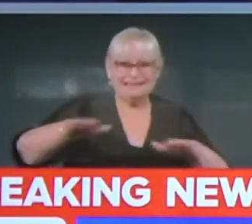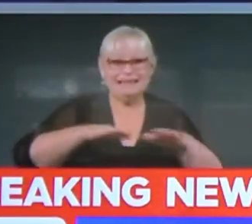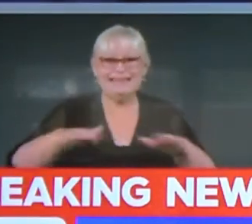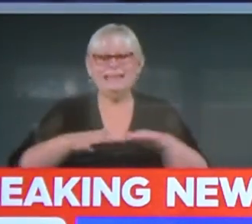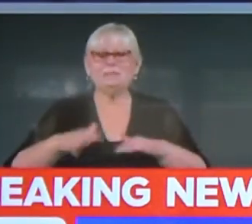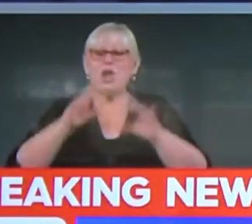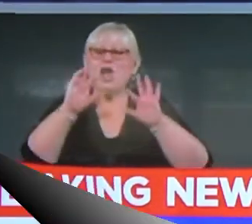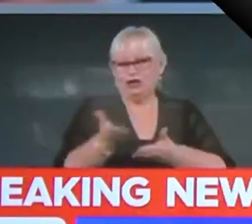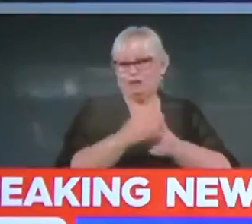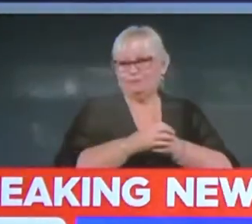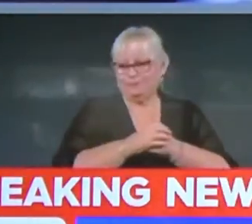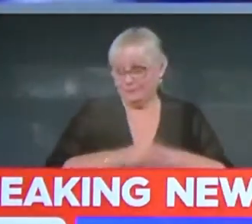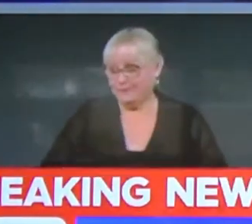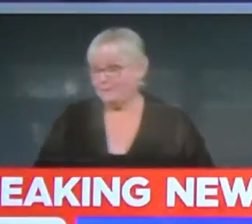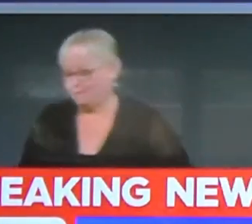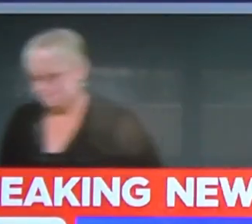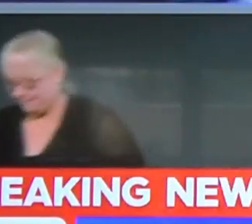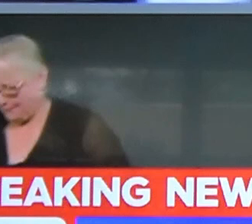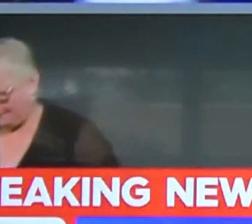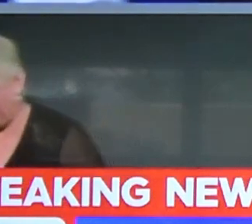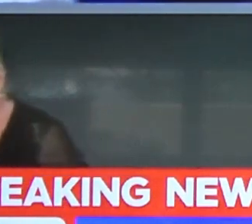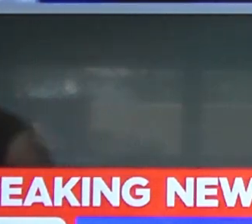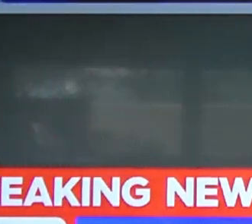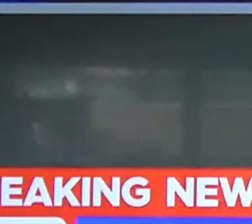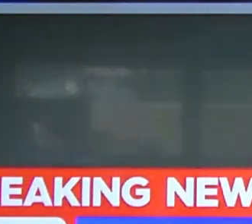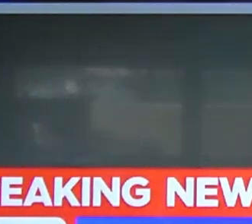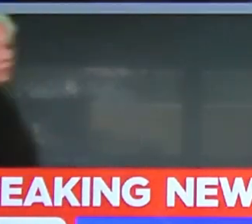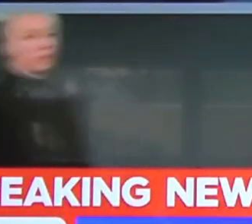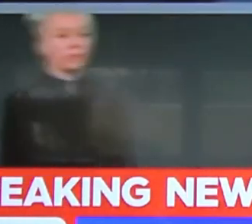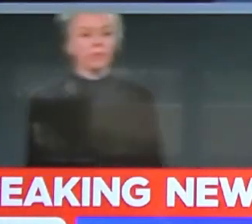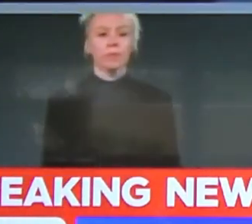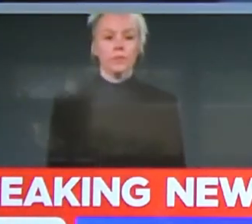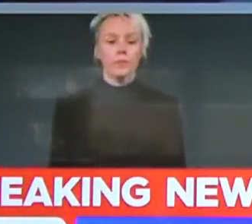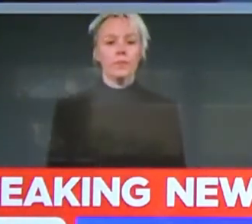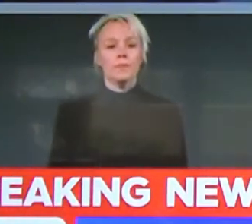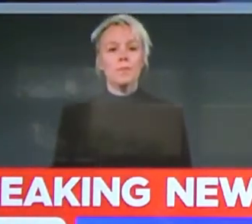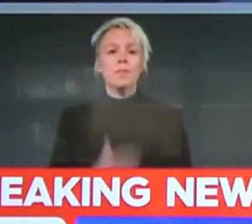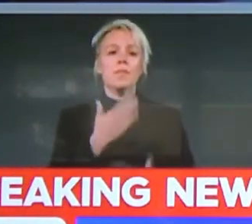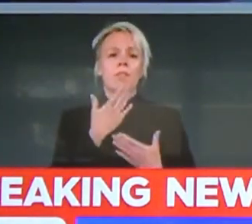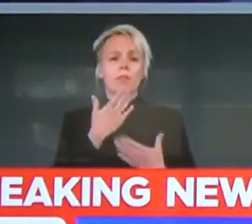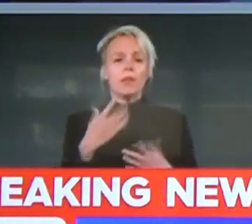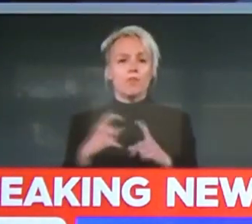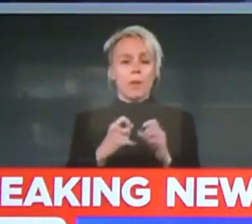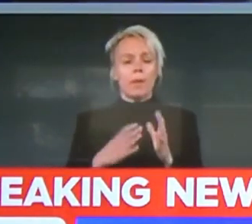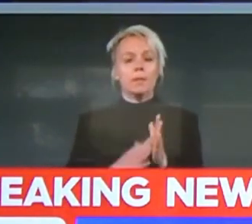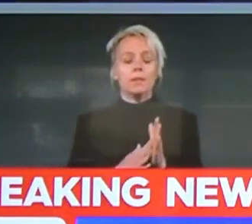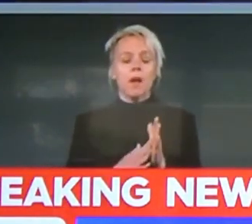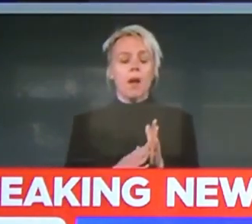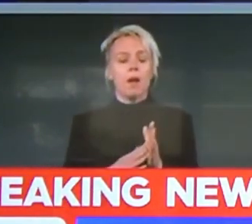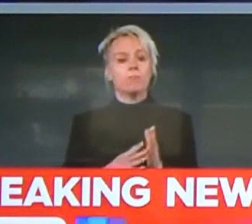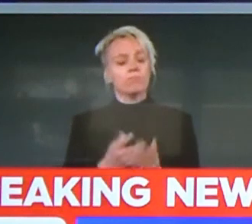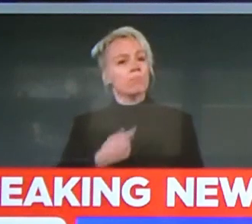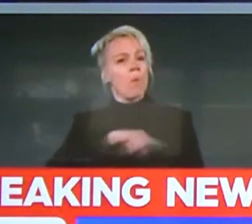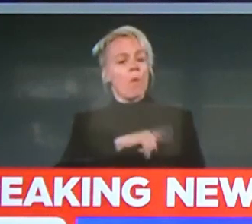that's been very clear. But Dr. Murphy. Prime Minister, I'll be brief. We are very worried about the rate of rise in the number